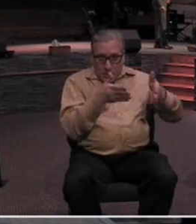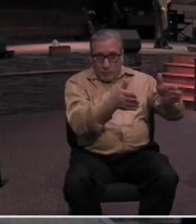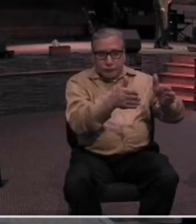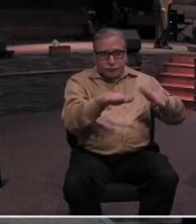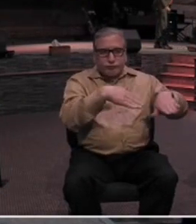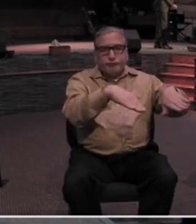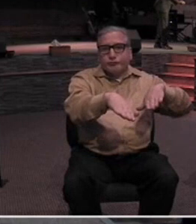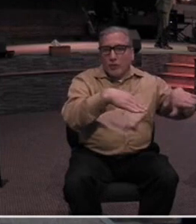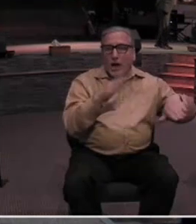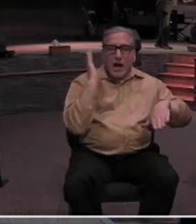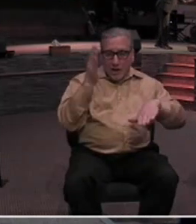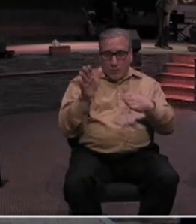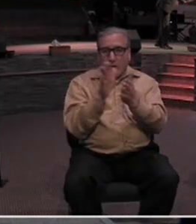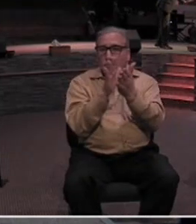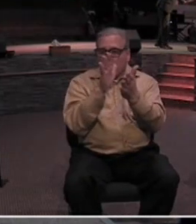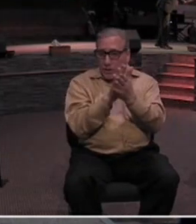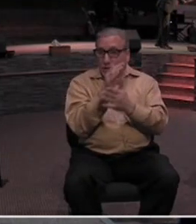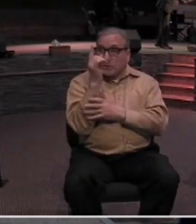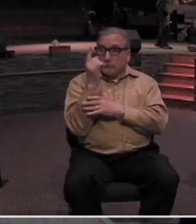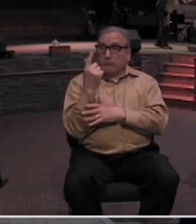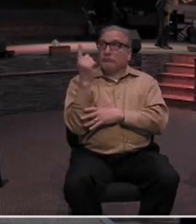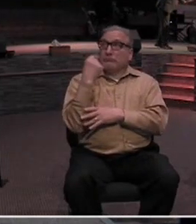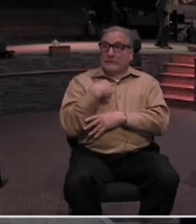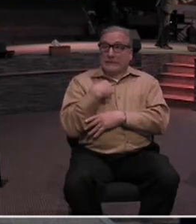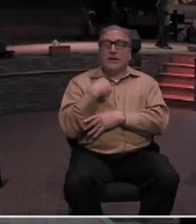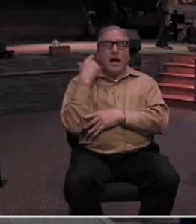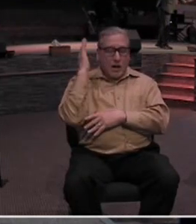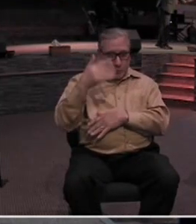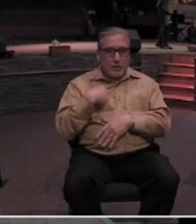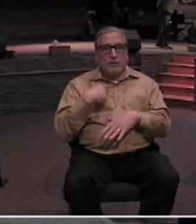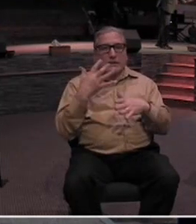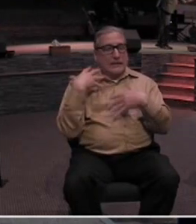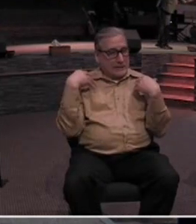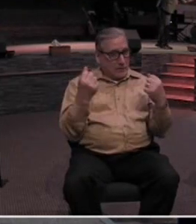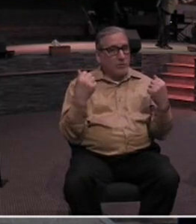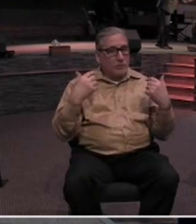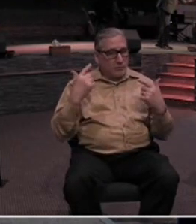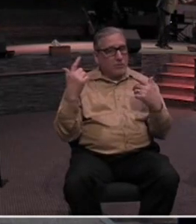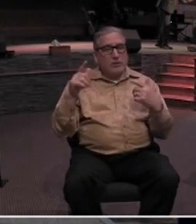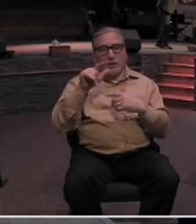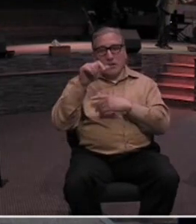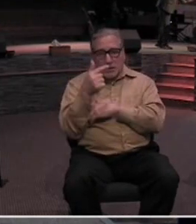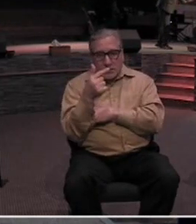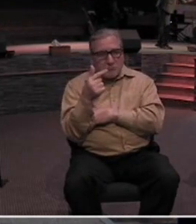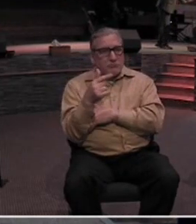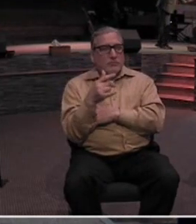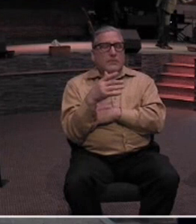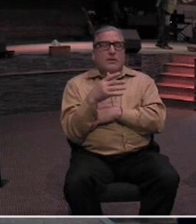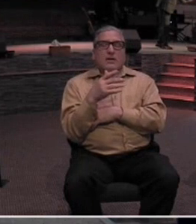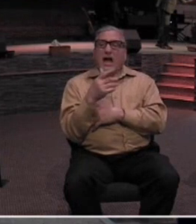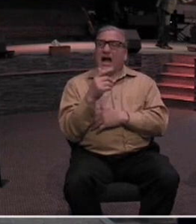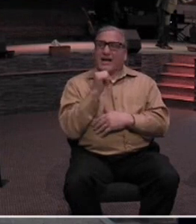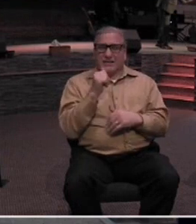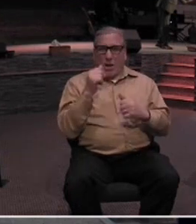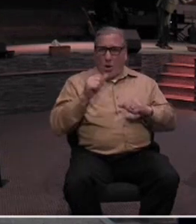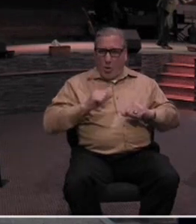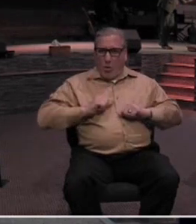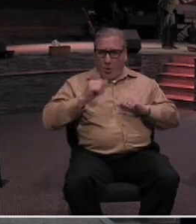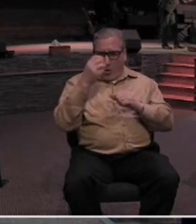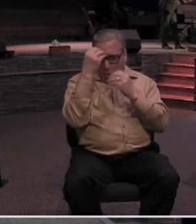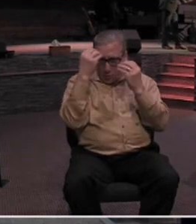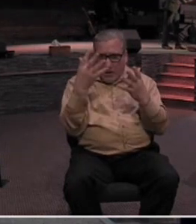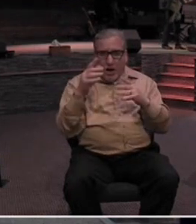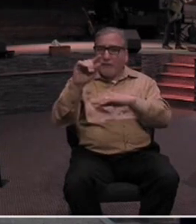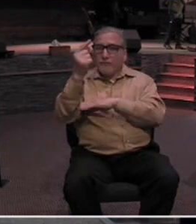I will heal your leg. Brother Johnston, I didn't obey the first time. I didn't obey the second